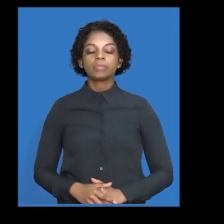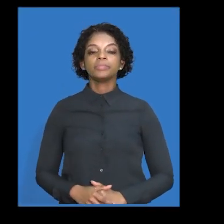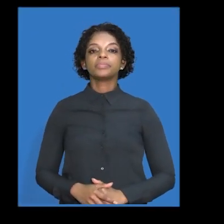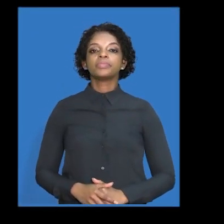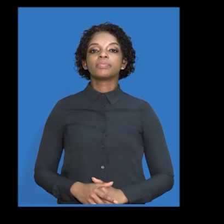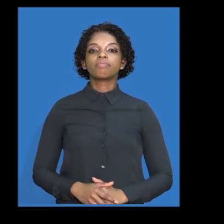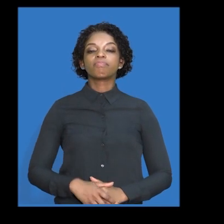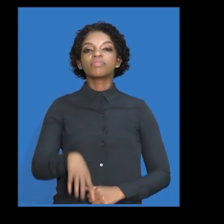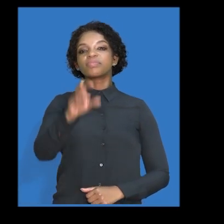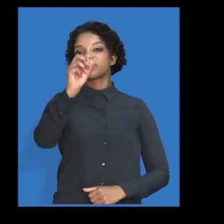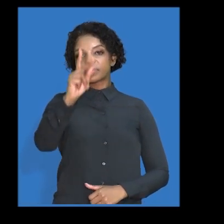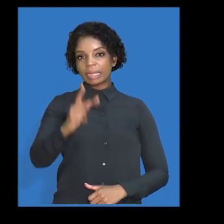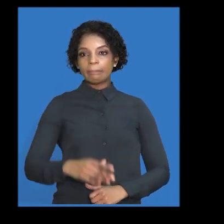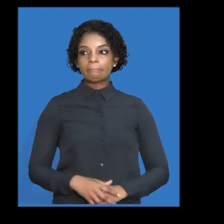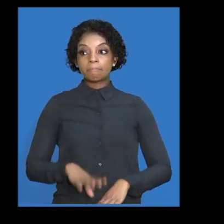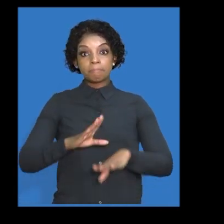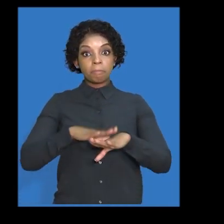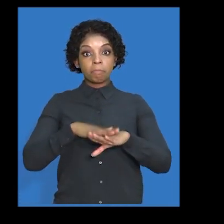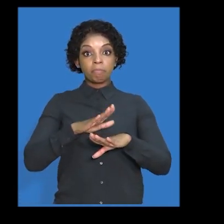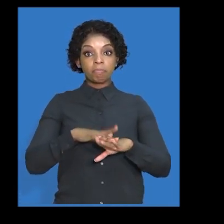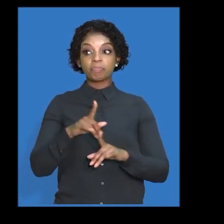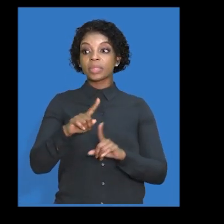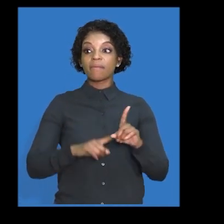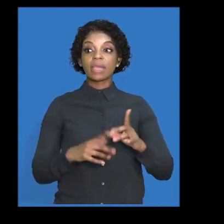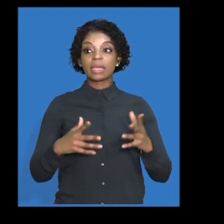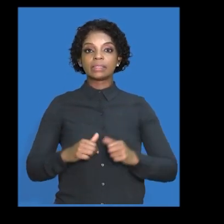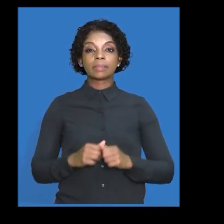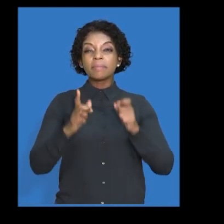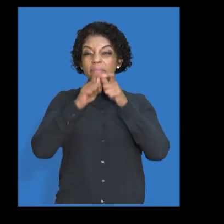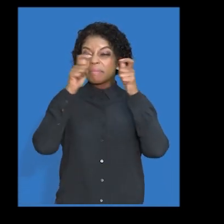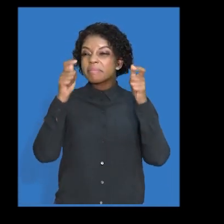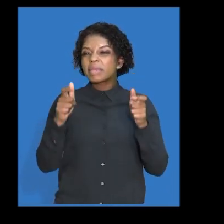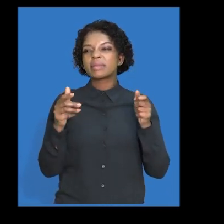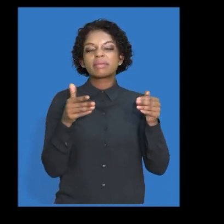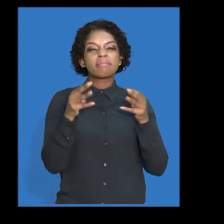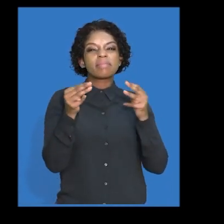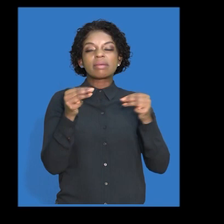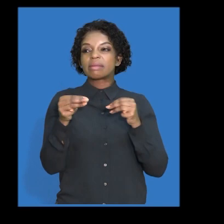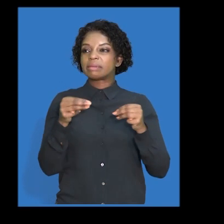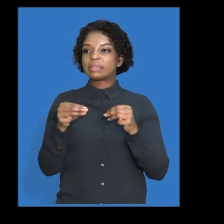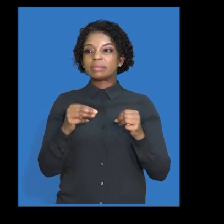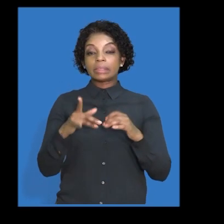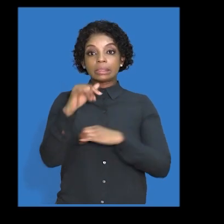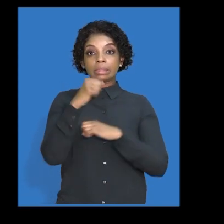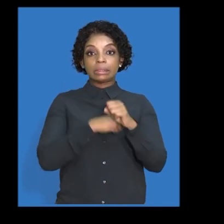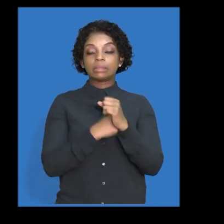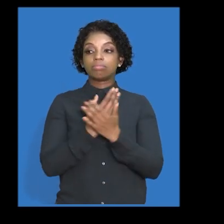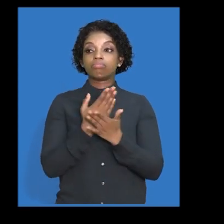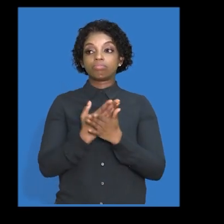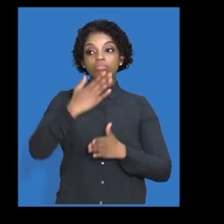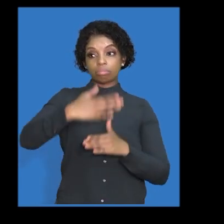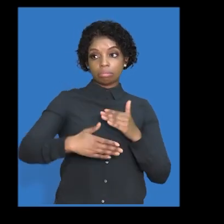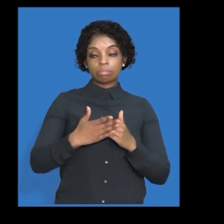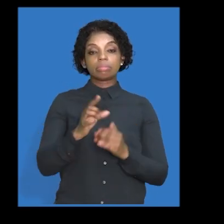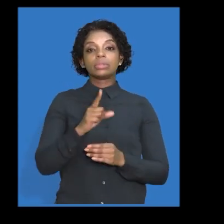Right. Another management failure is large management structures can result in decision making taking their time. Right. So there might